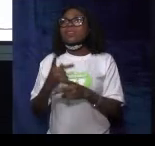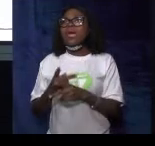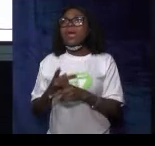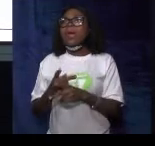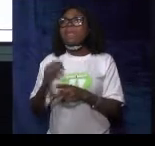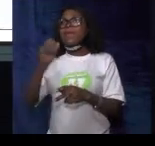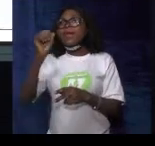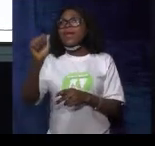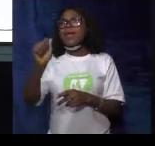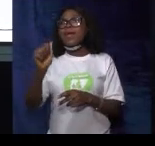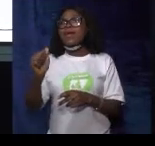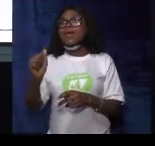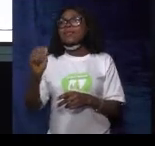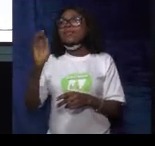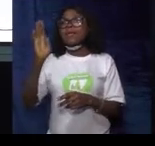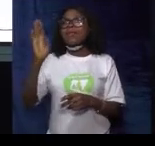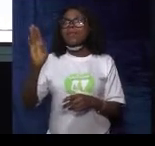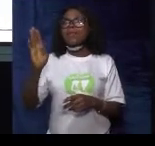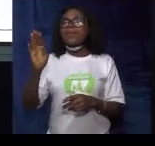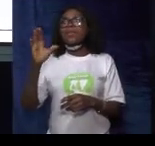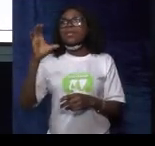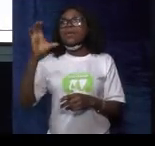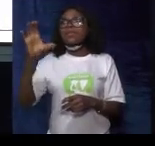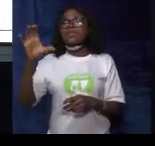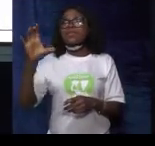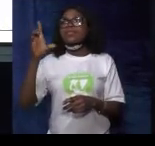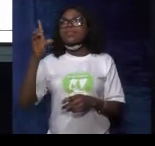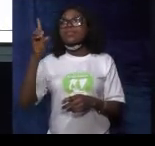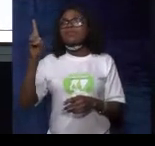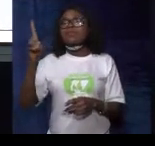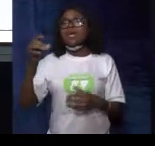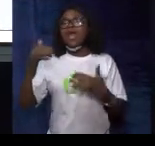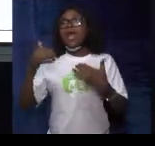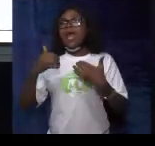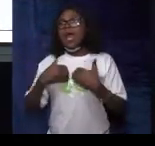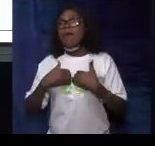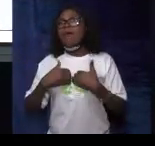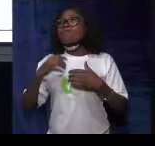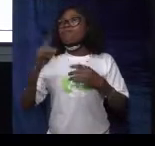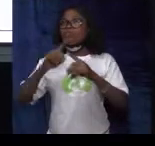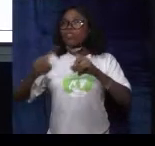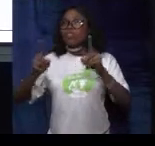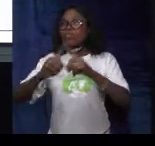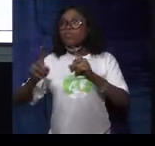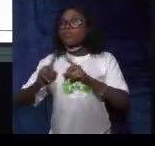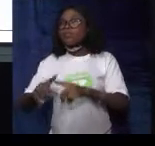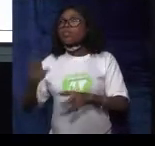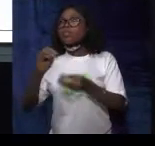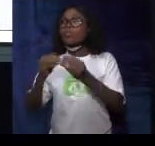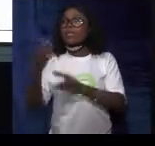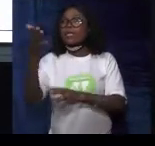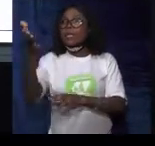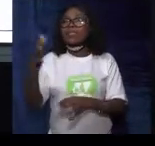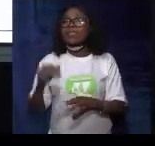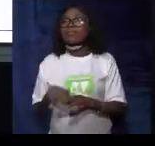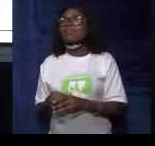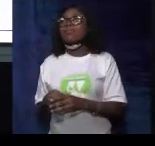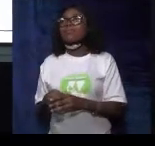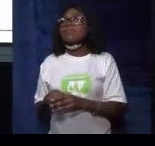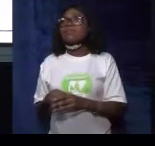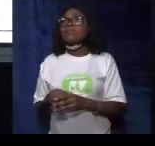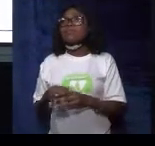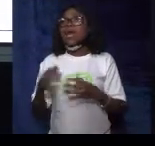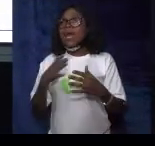type A has 20% on the pie chart, type B has 4%, type C has 11%, type